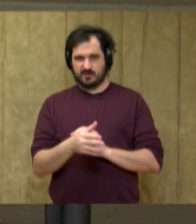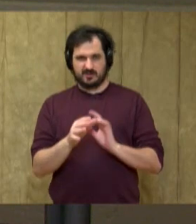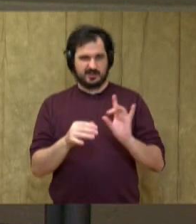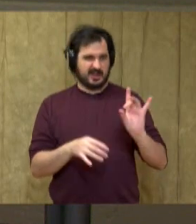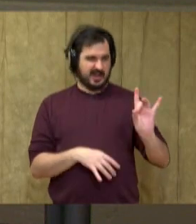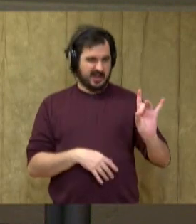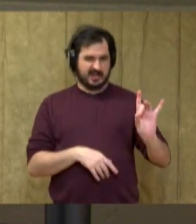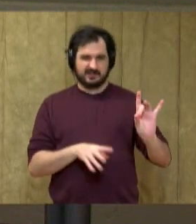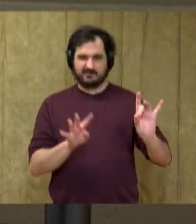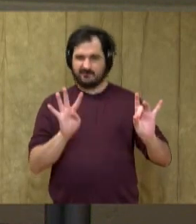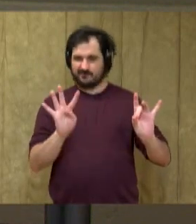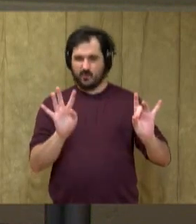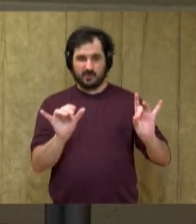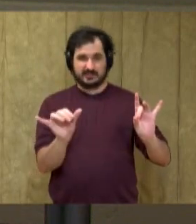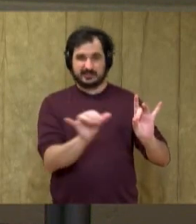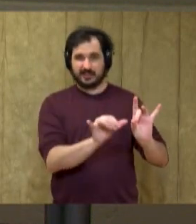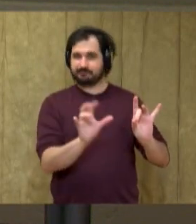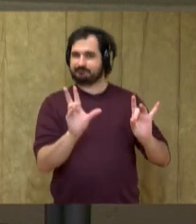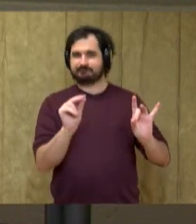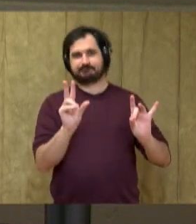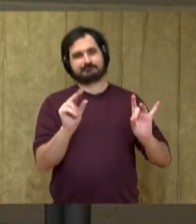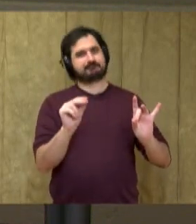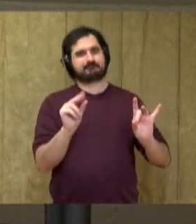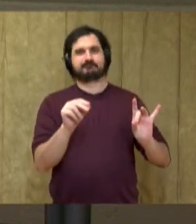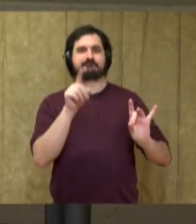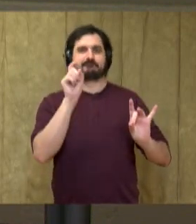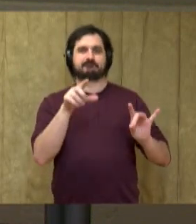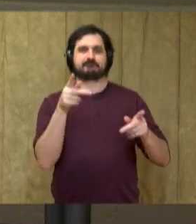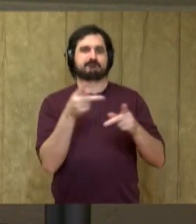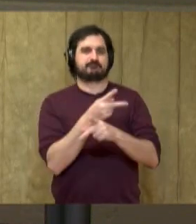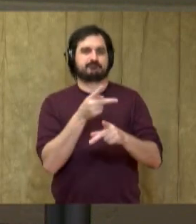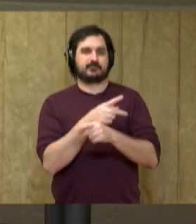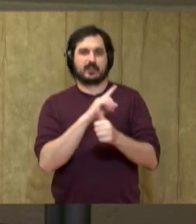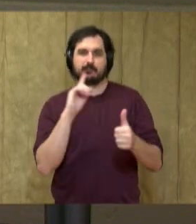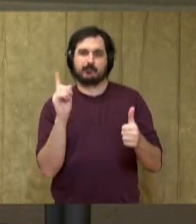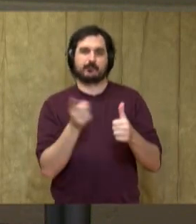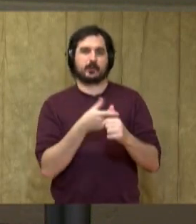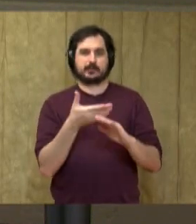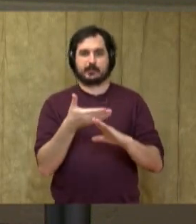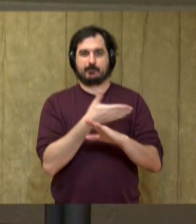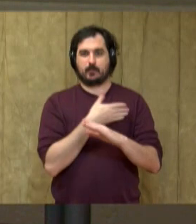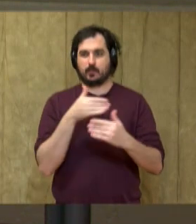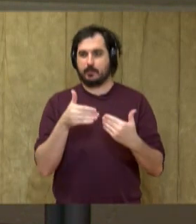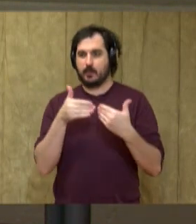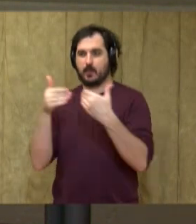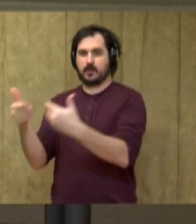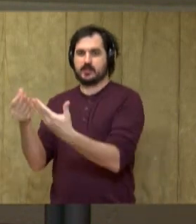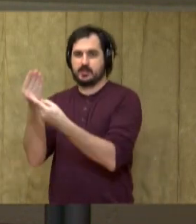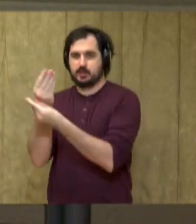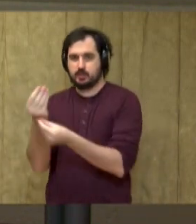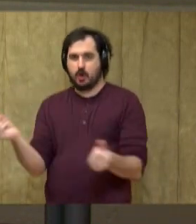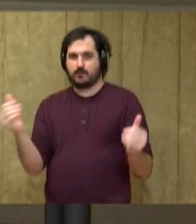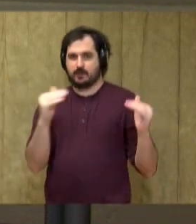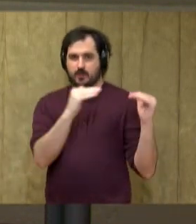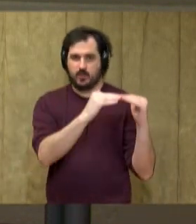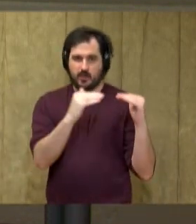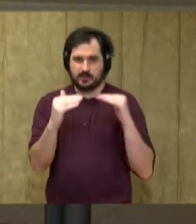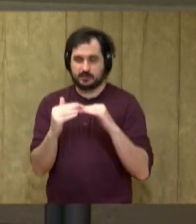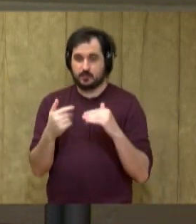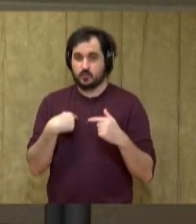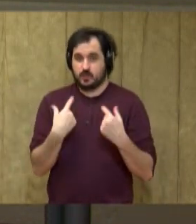denominators aren't quite the same. So we have to kind of figure that out first before we can move into solving the equation. So what I'm going to